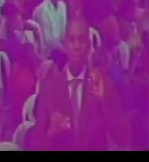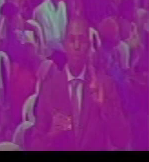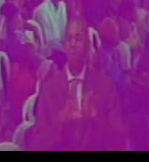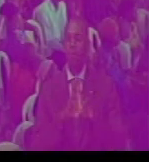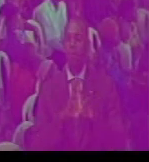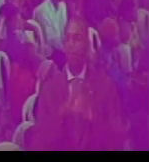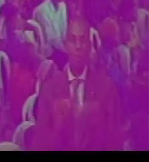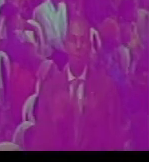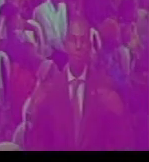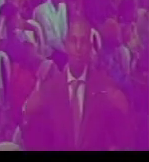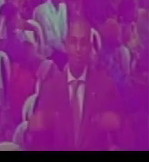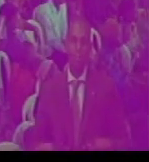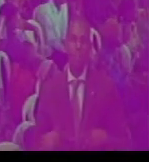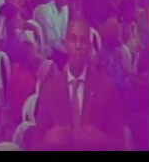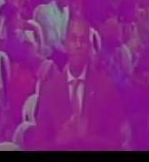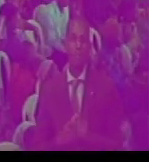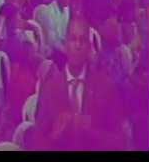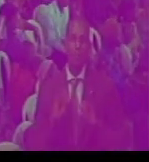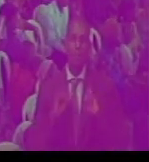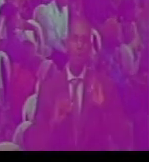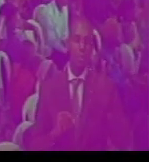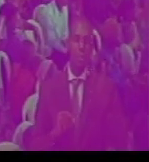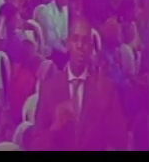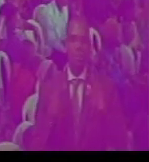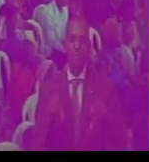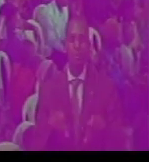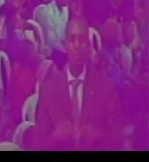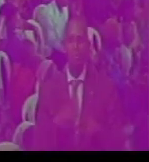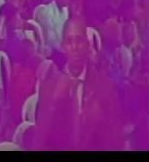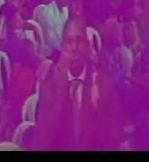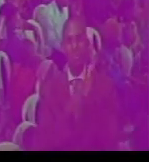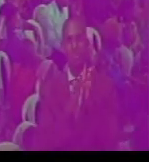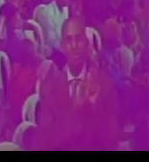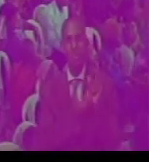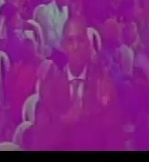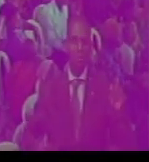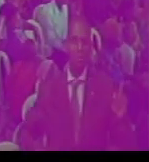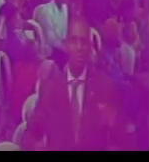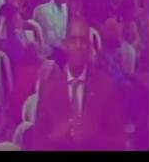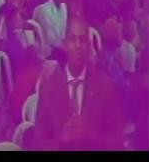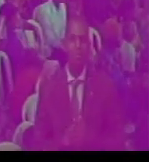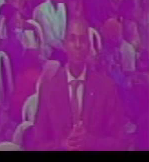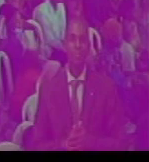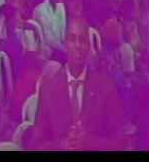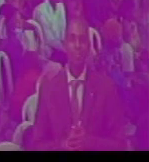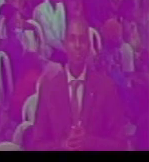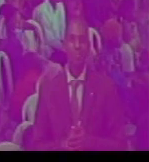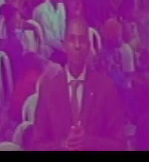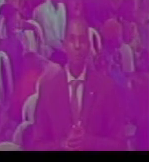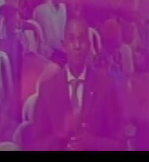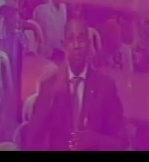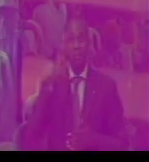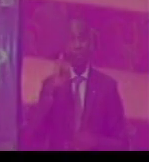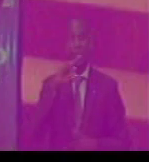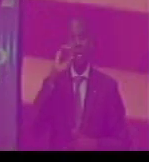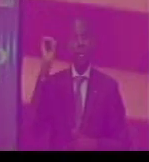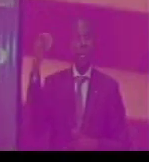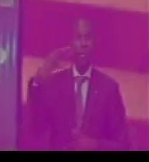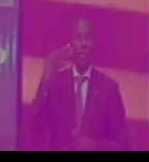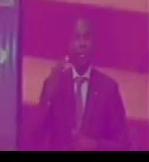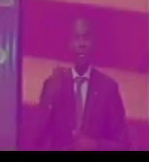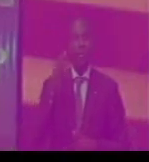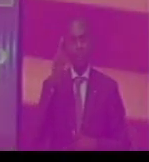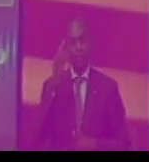your miracle. No more fibroid, no more miscarriage, no more affliction. Number two, let's have the praise the Lord.